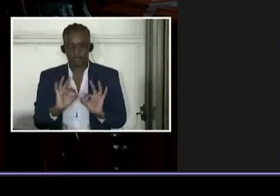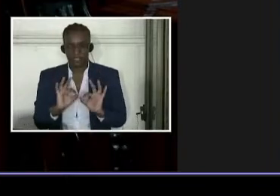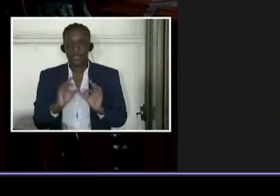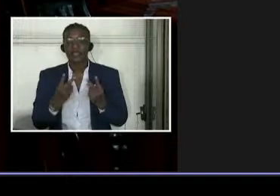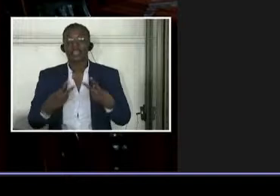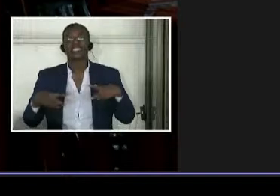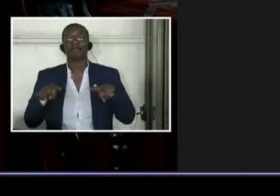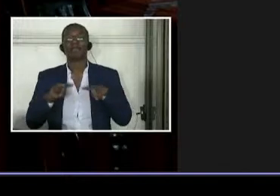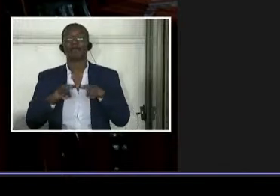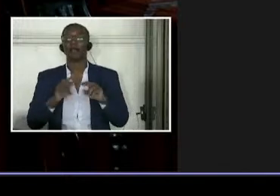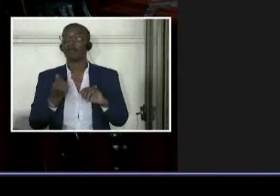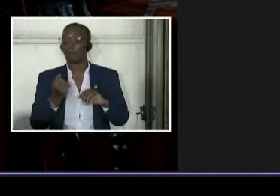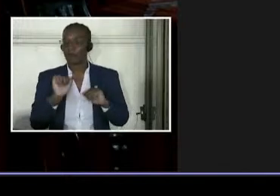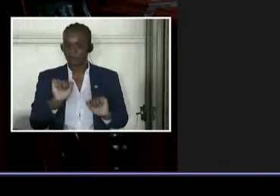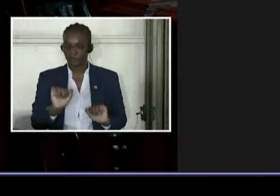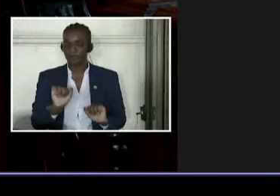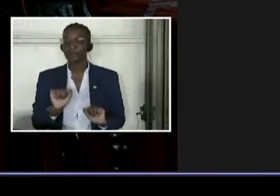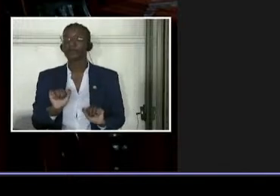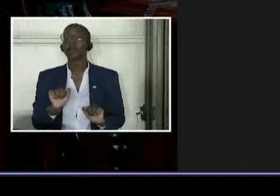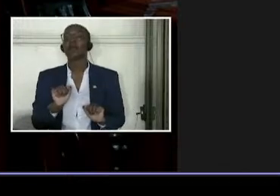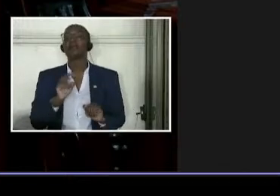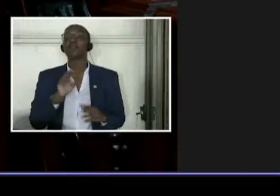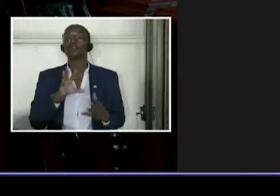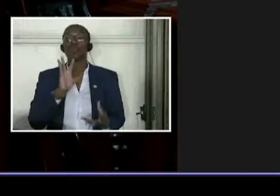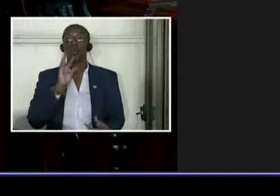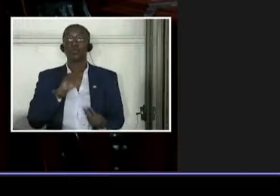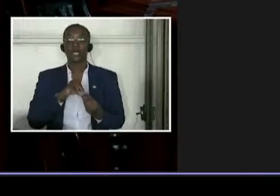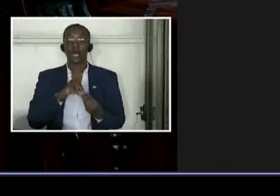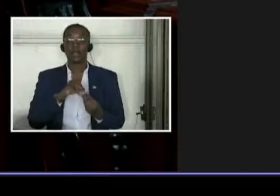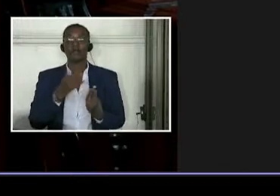The total allocation for the Human Settlements Development Grant